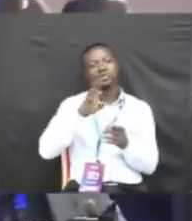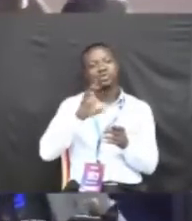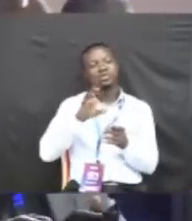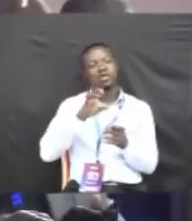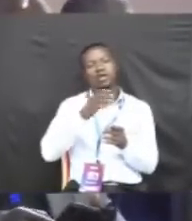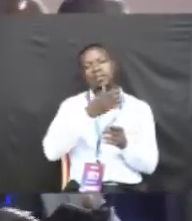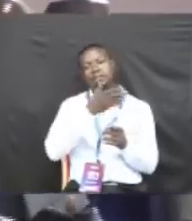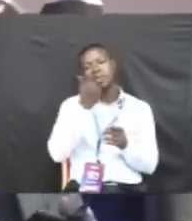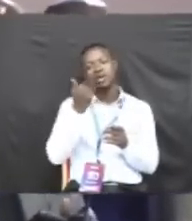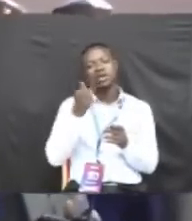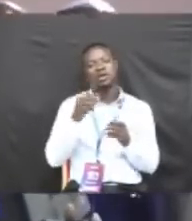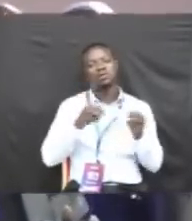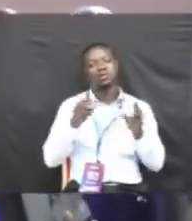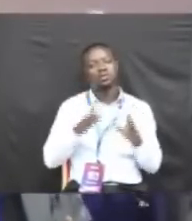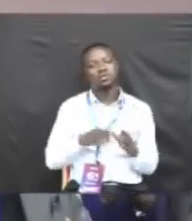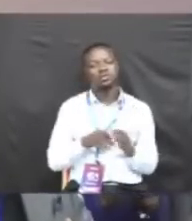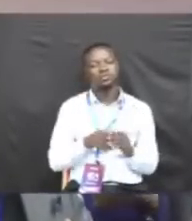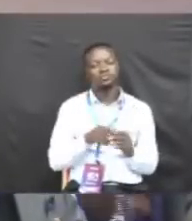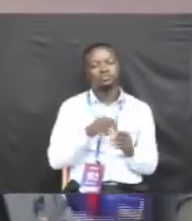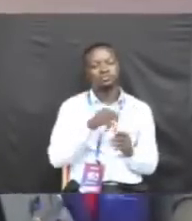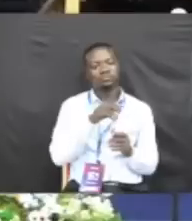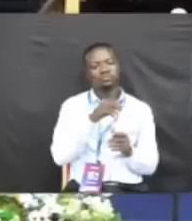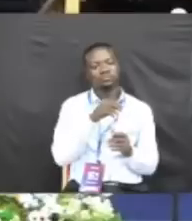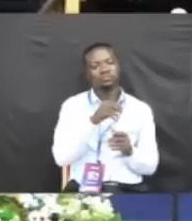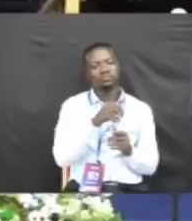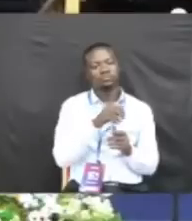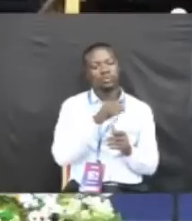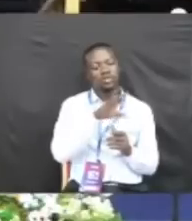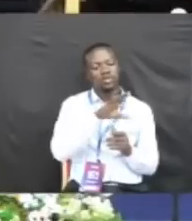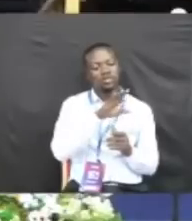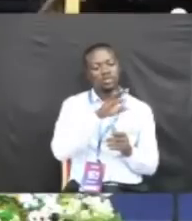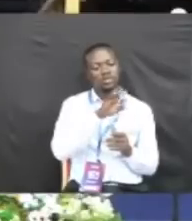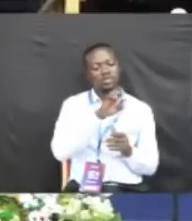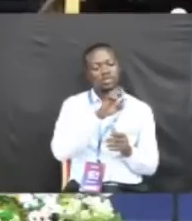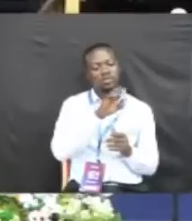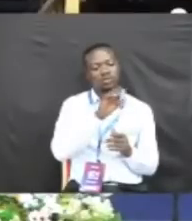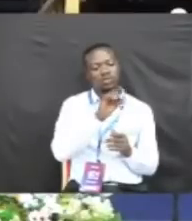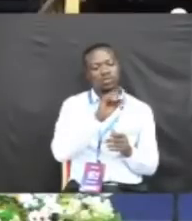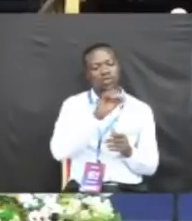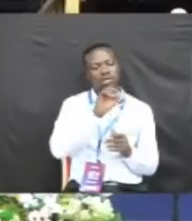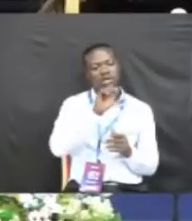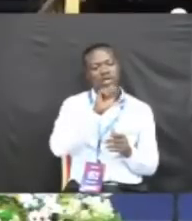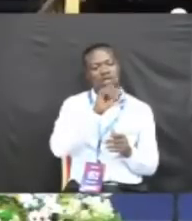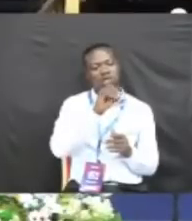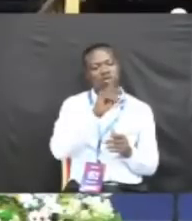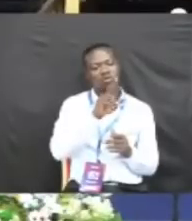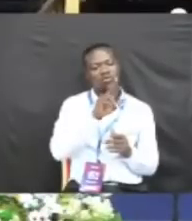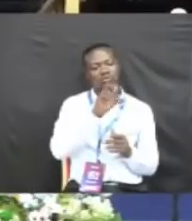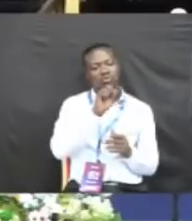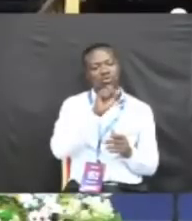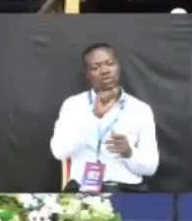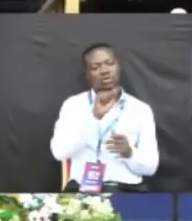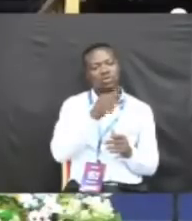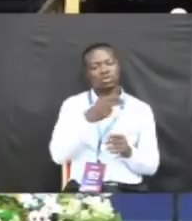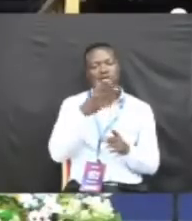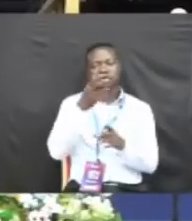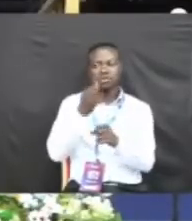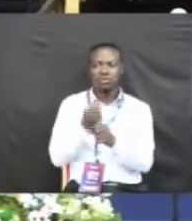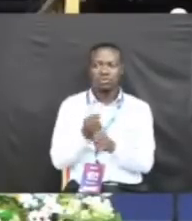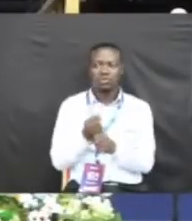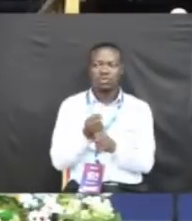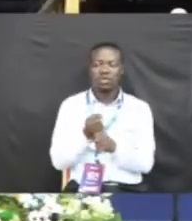Mr. and Mrs. Susie of Adusa of Swami area received the SA Africa